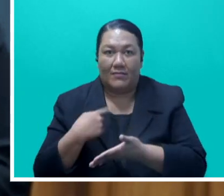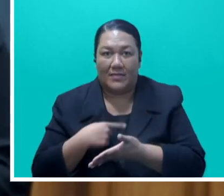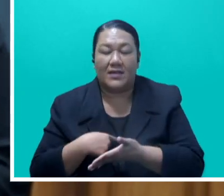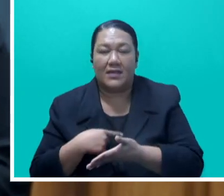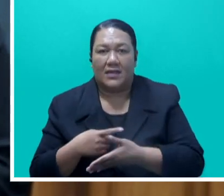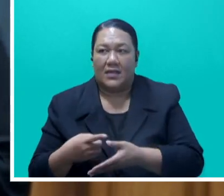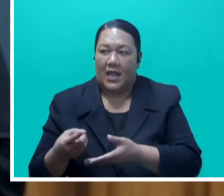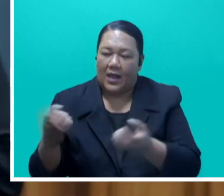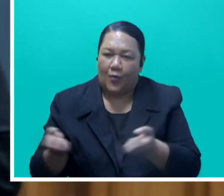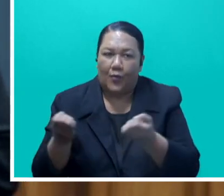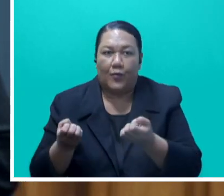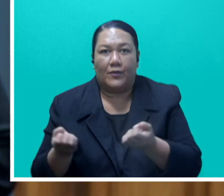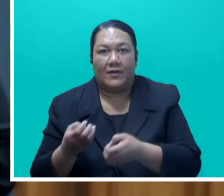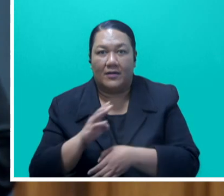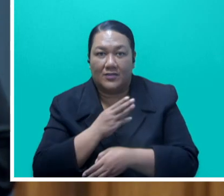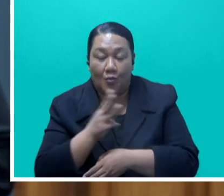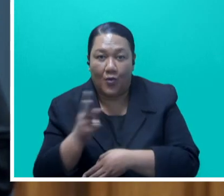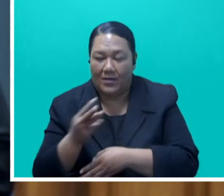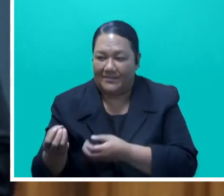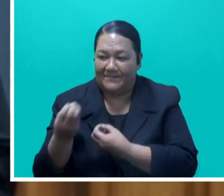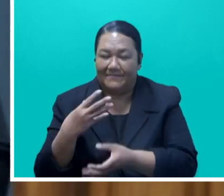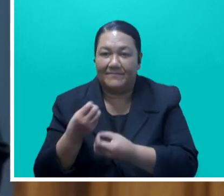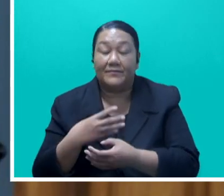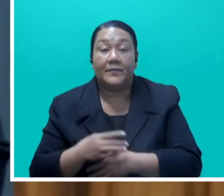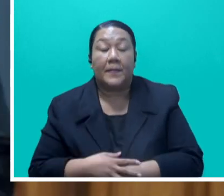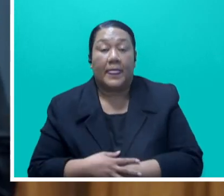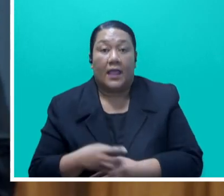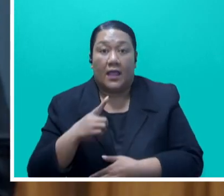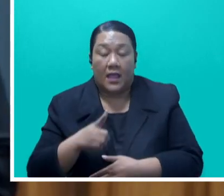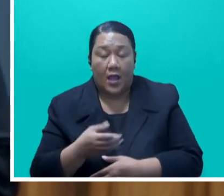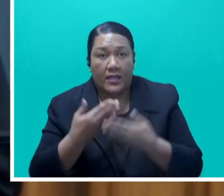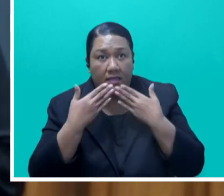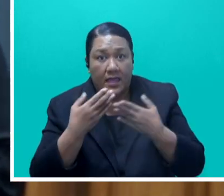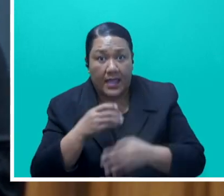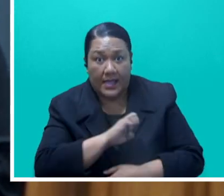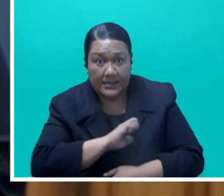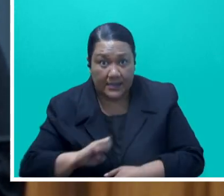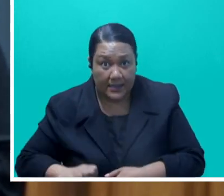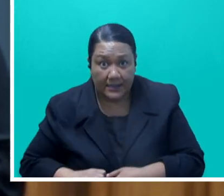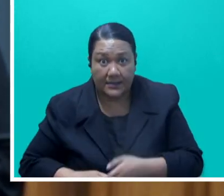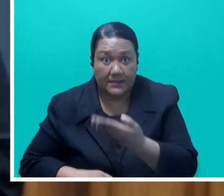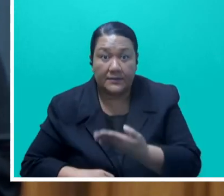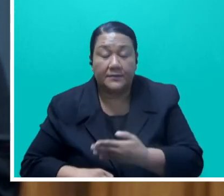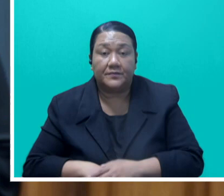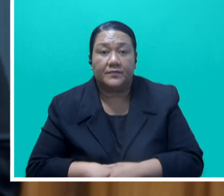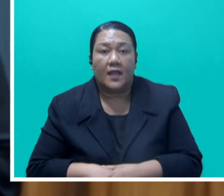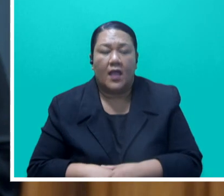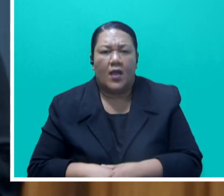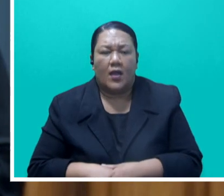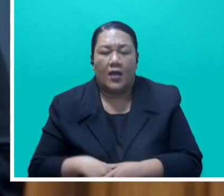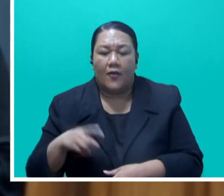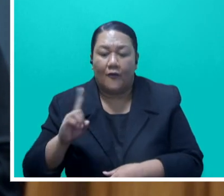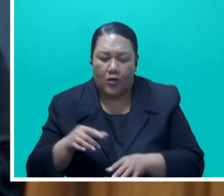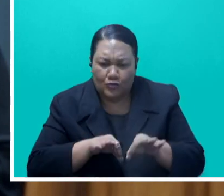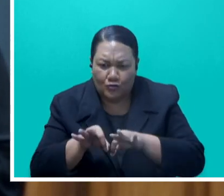like to thank His Excellency for his most gracious address and sharing with our beloved nation our